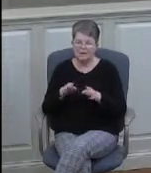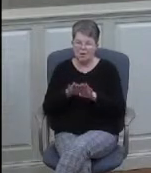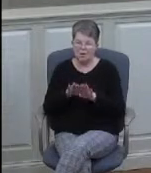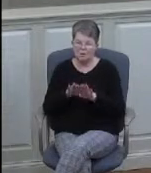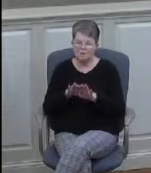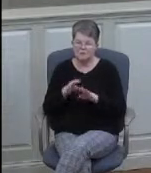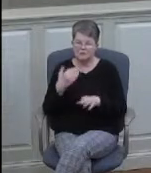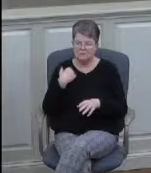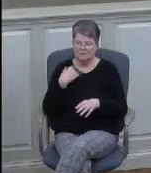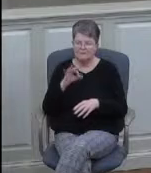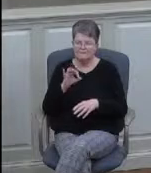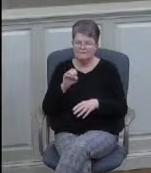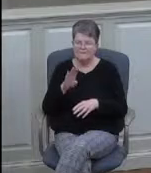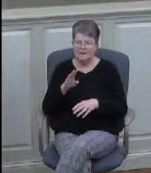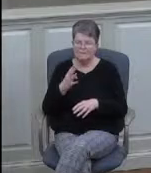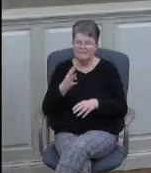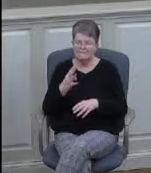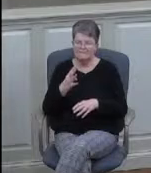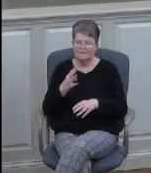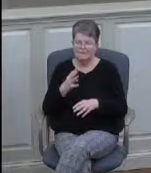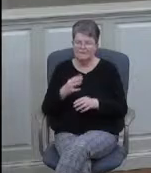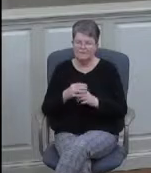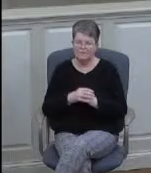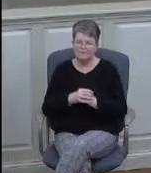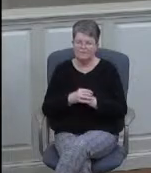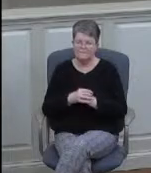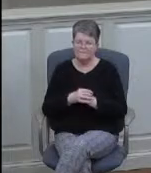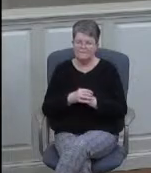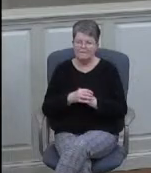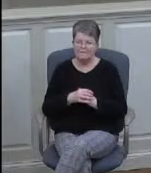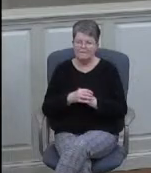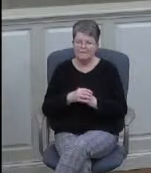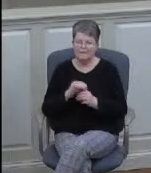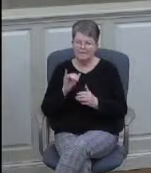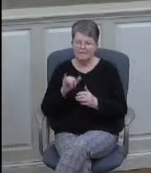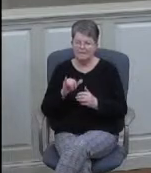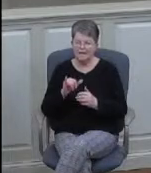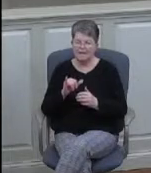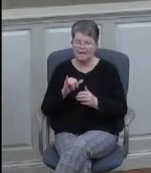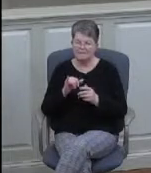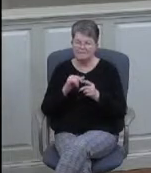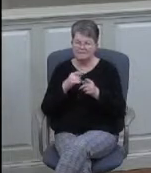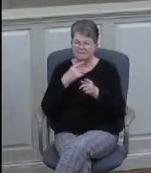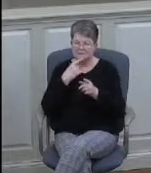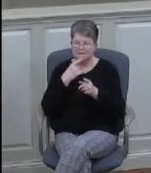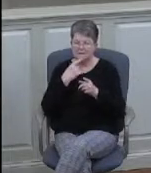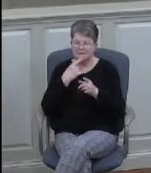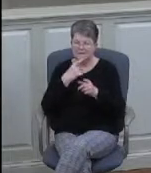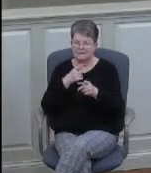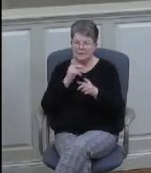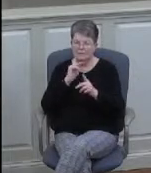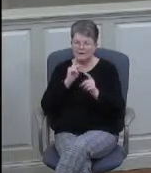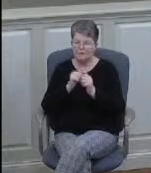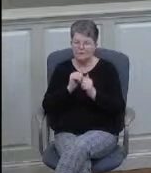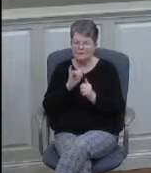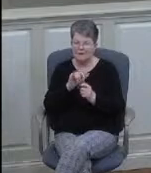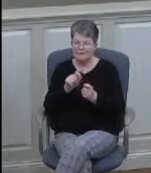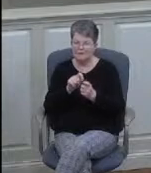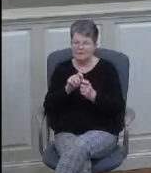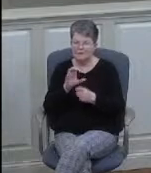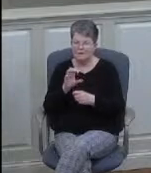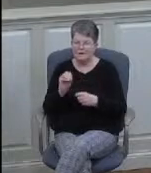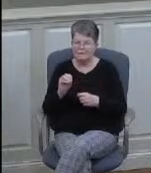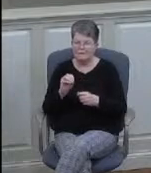on February 4th. We received one proposal. But that being said, these folks with this particular company,